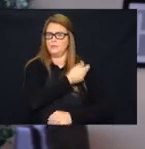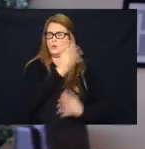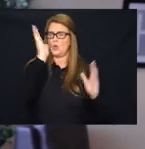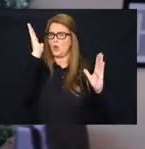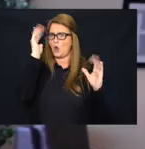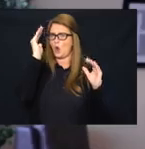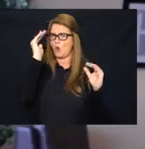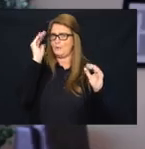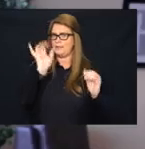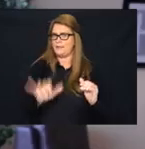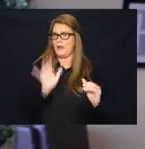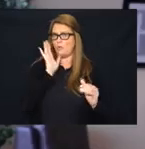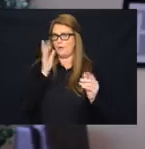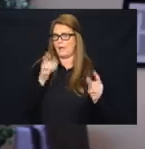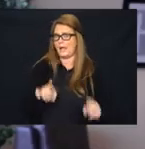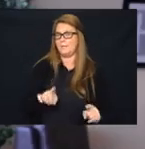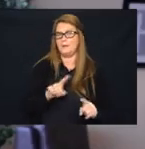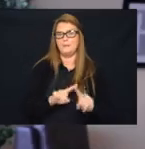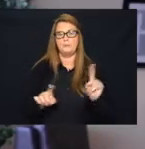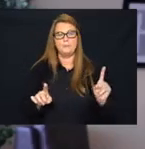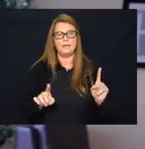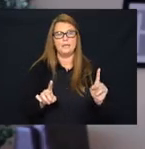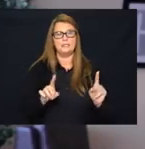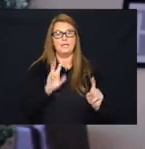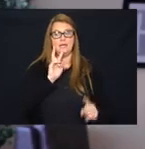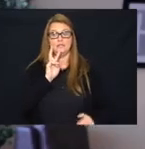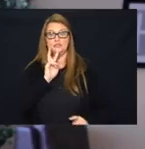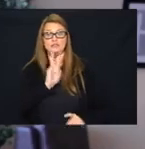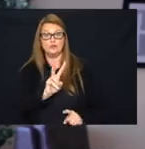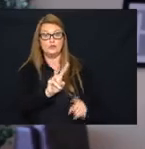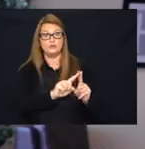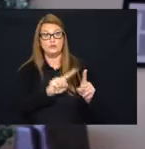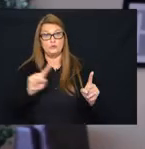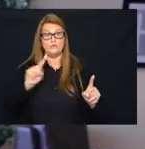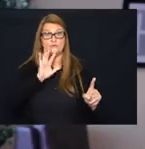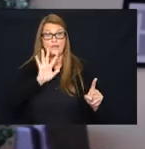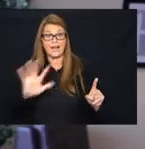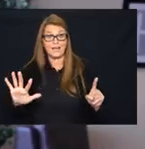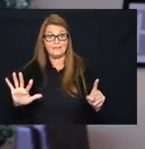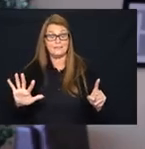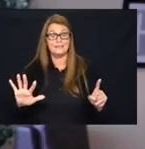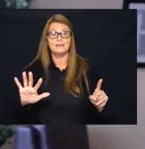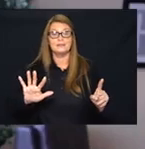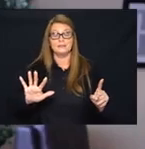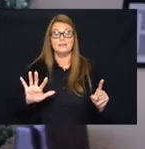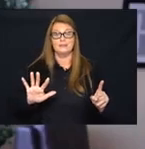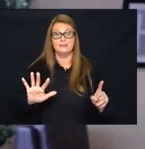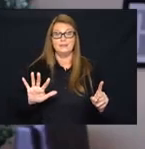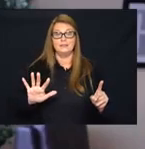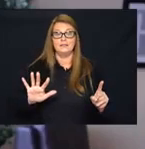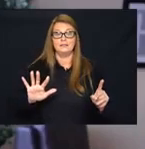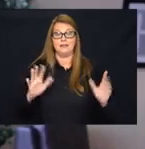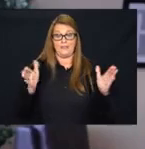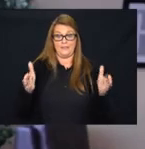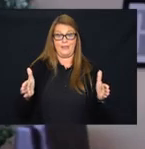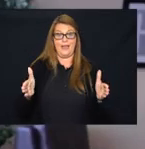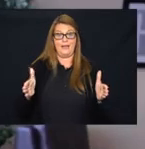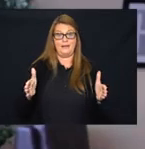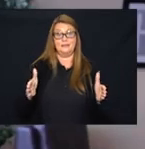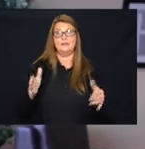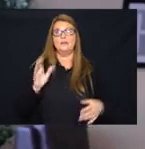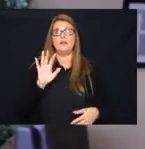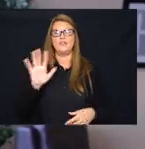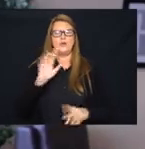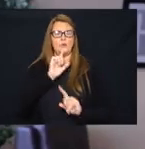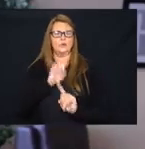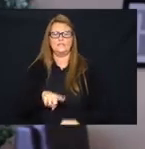and anticipate. But in the 2-year-old to the 5-year-old or the end of 4-year-old group, that antibody response